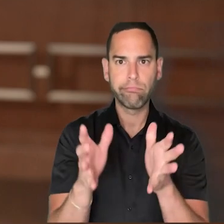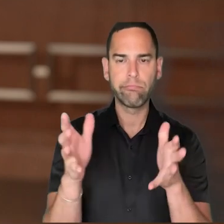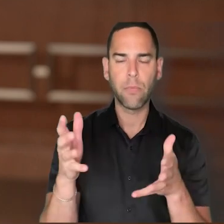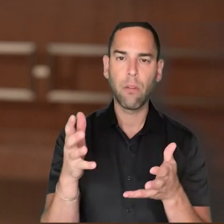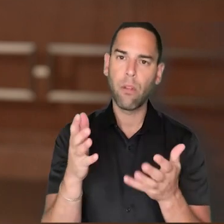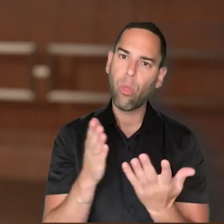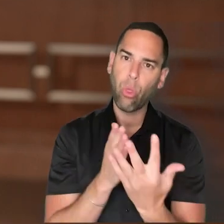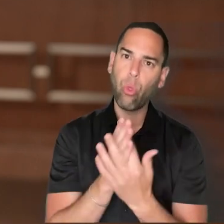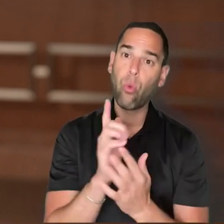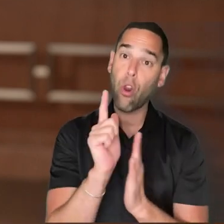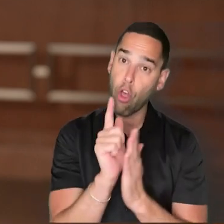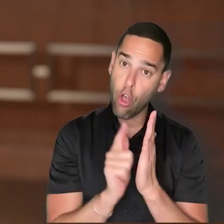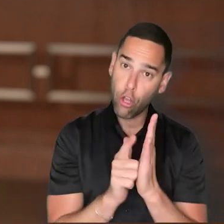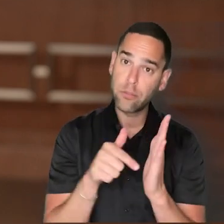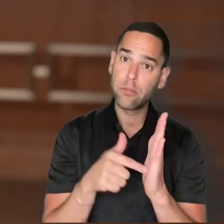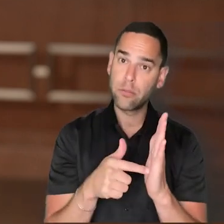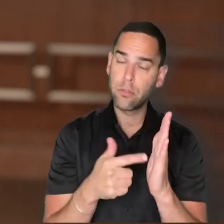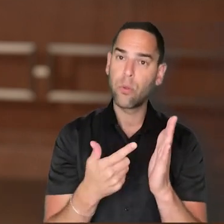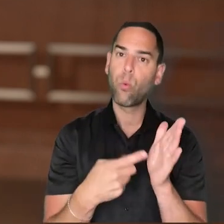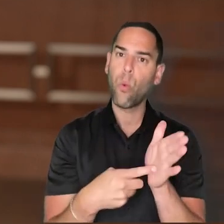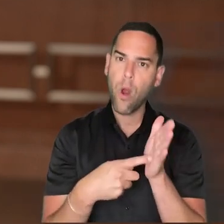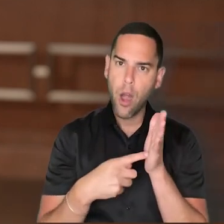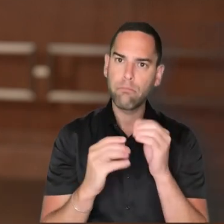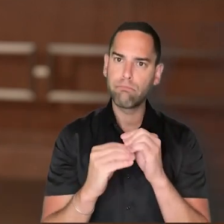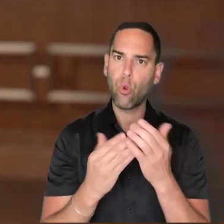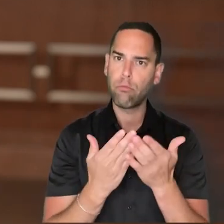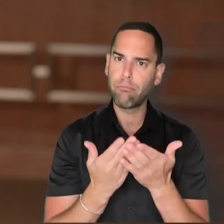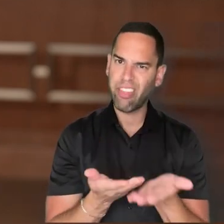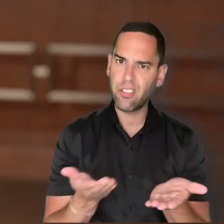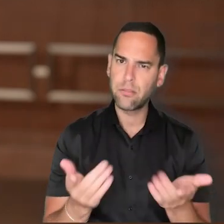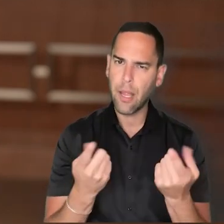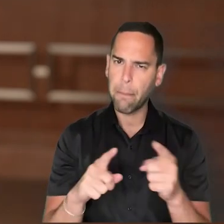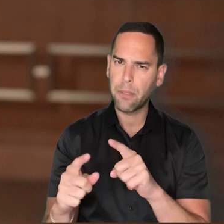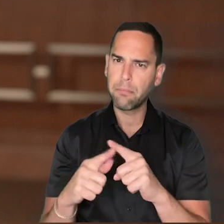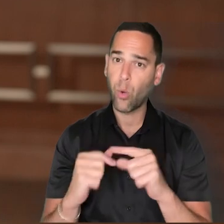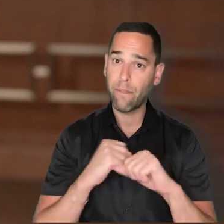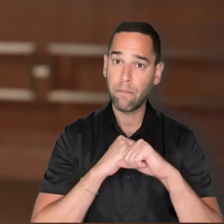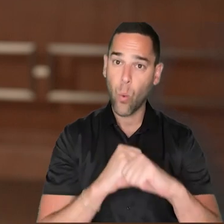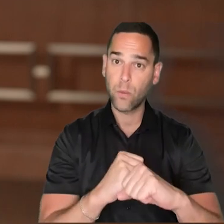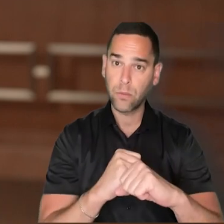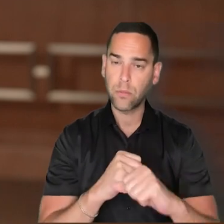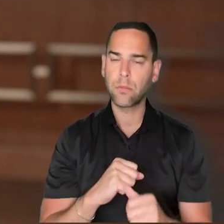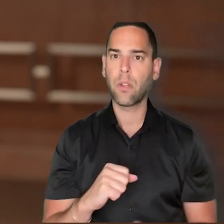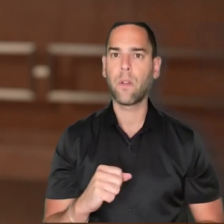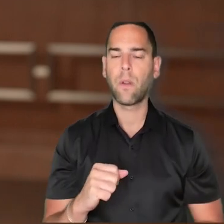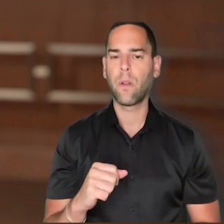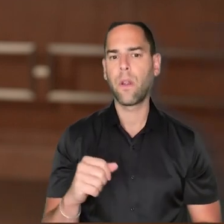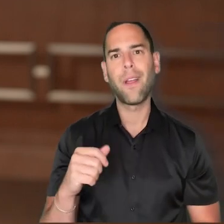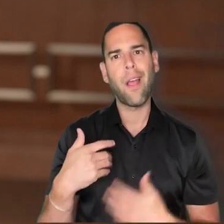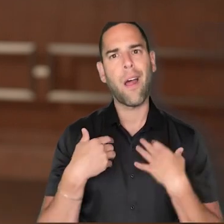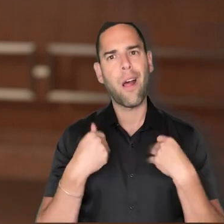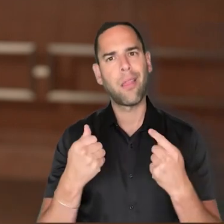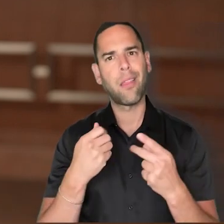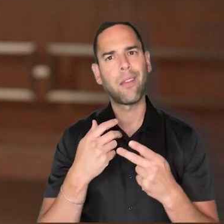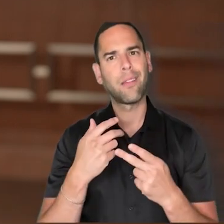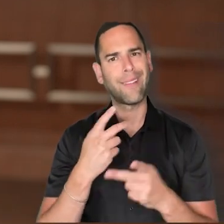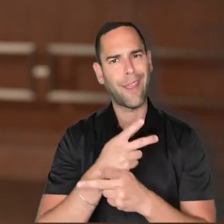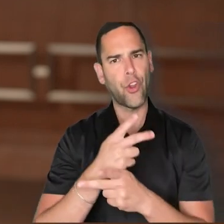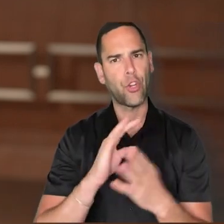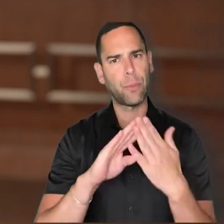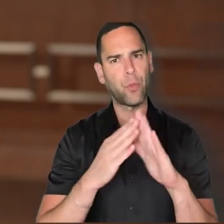because of laws that are being more enforced that are requiring things to happen. The